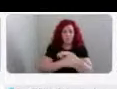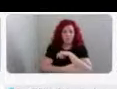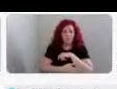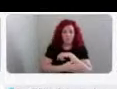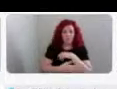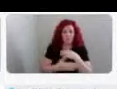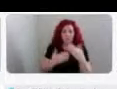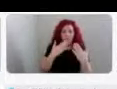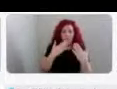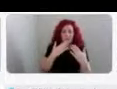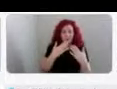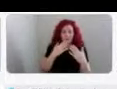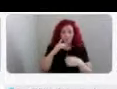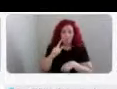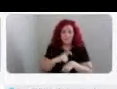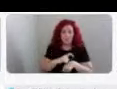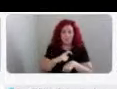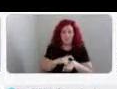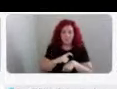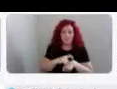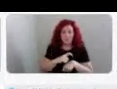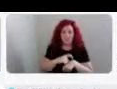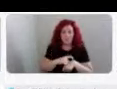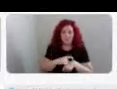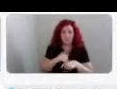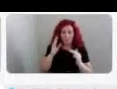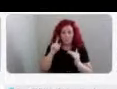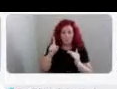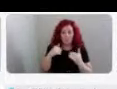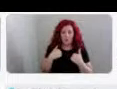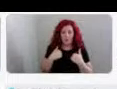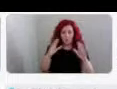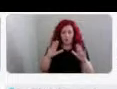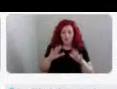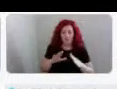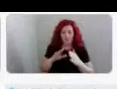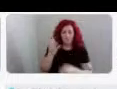you so much for your time and i hope you have a great friday